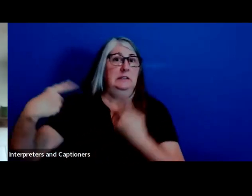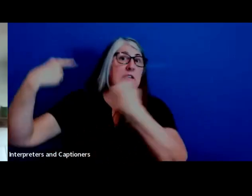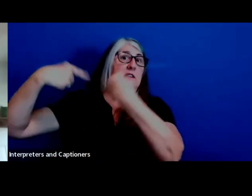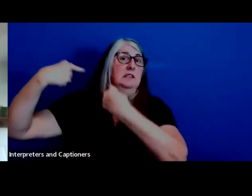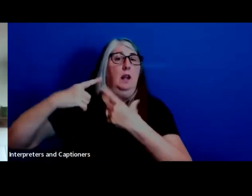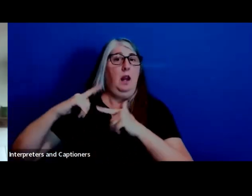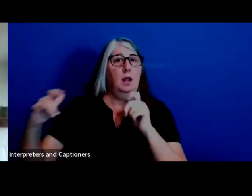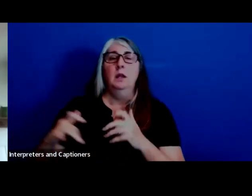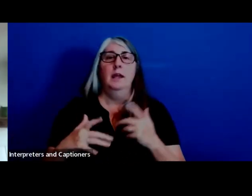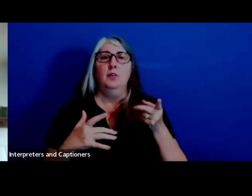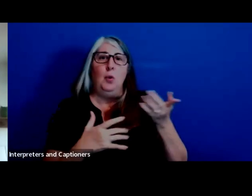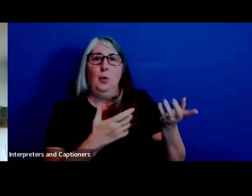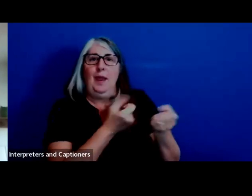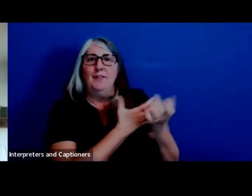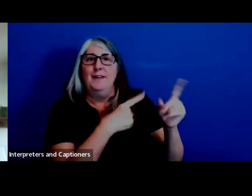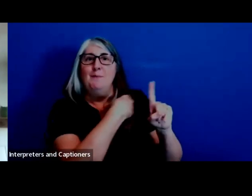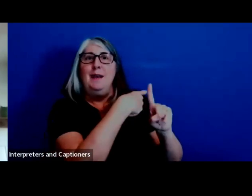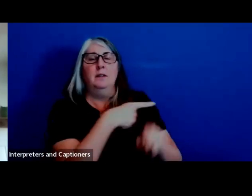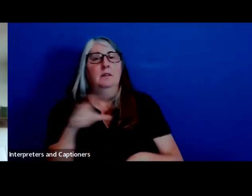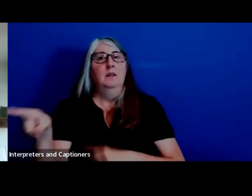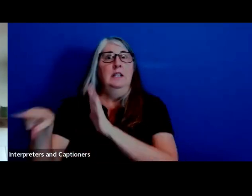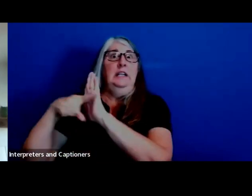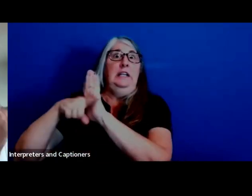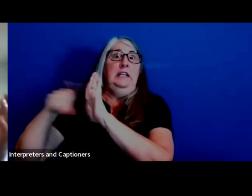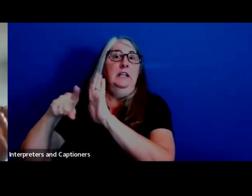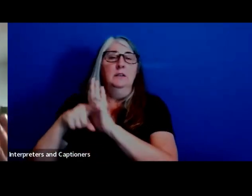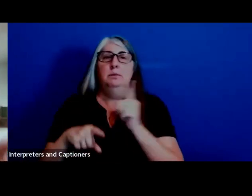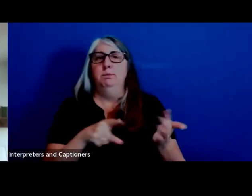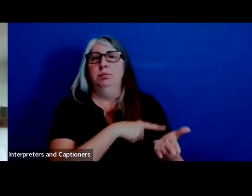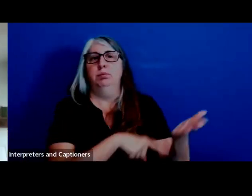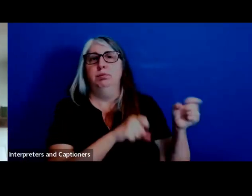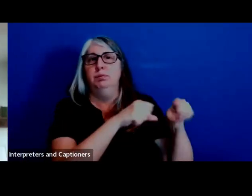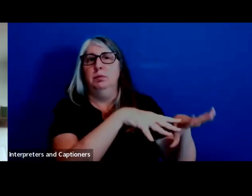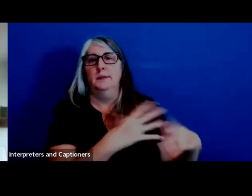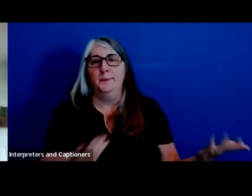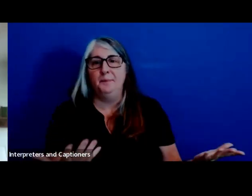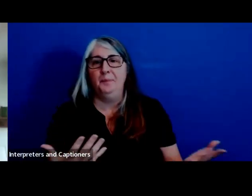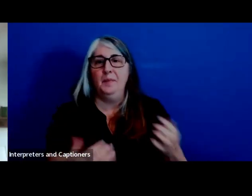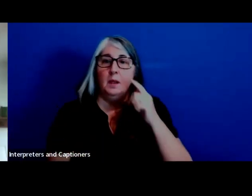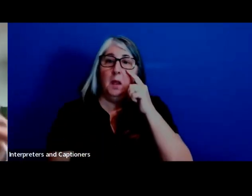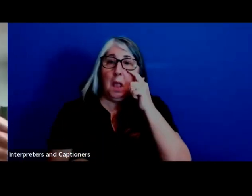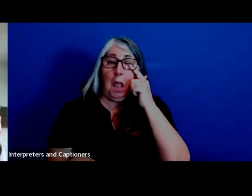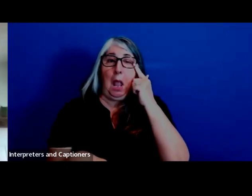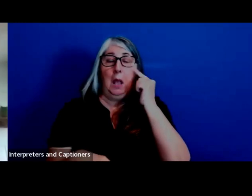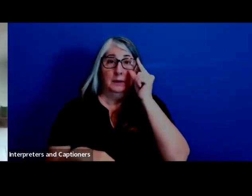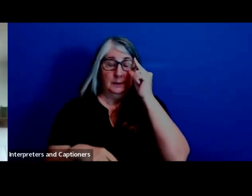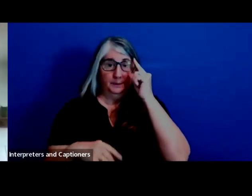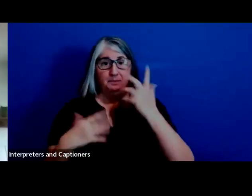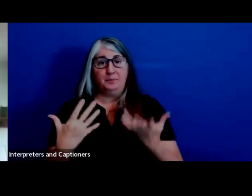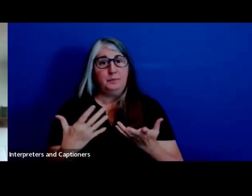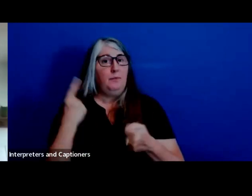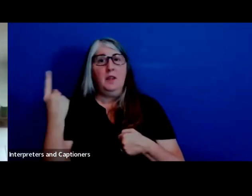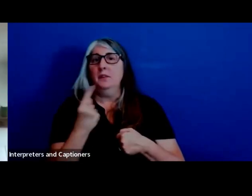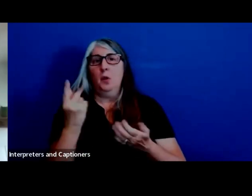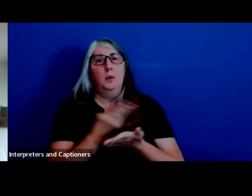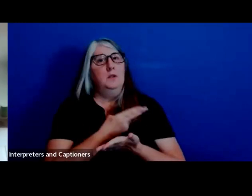when I heard about this, the seminar, I was a little, maybe a lot skeptical, because this is always the truth that